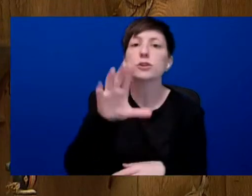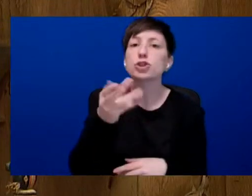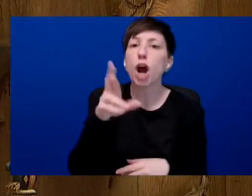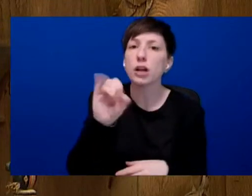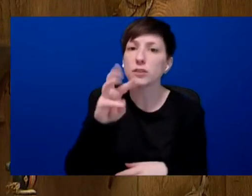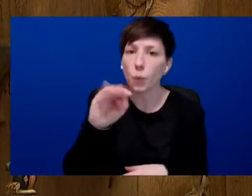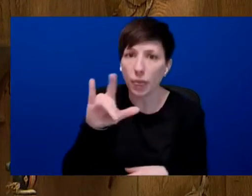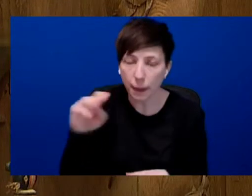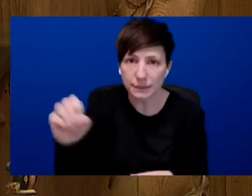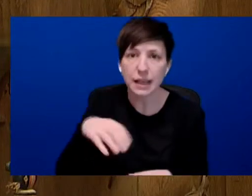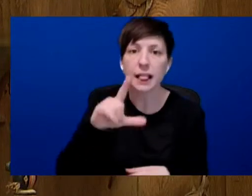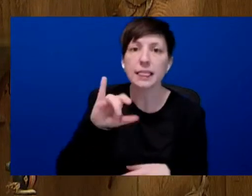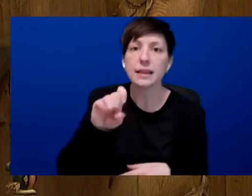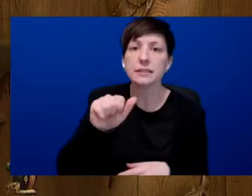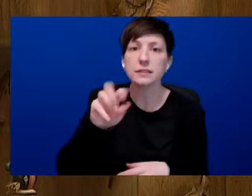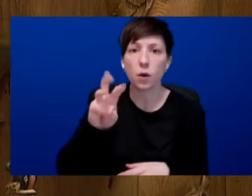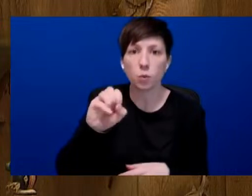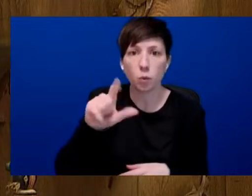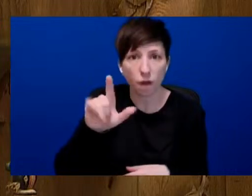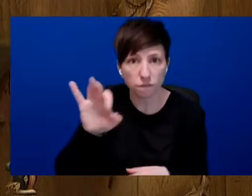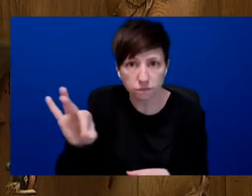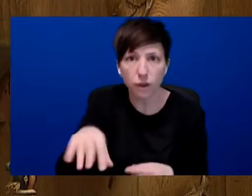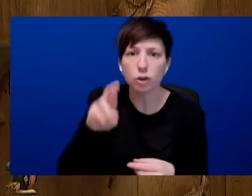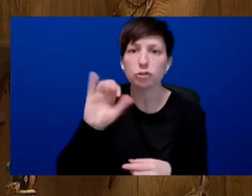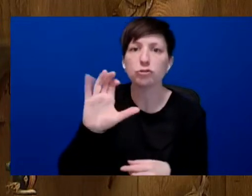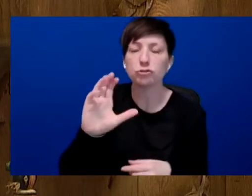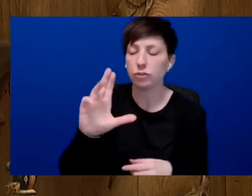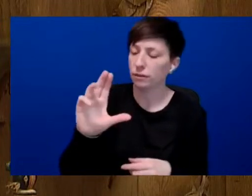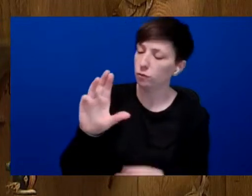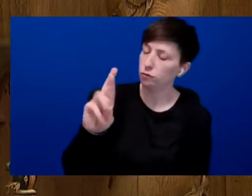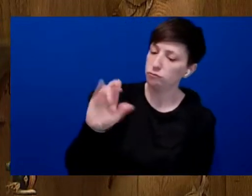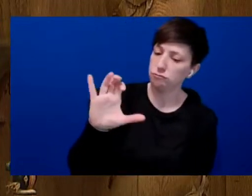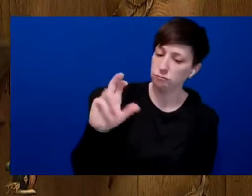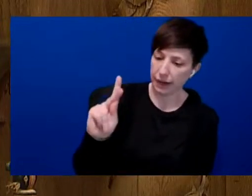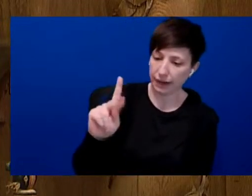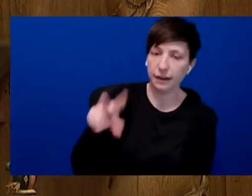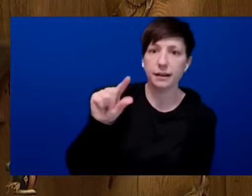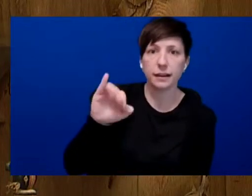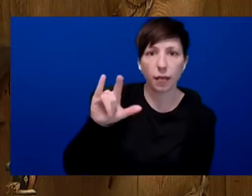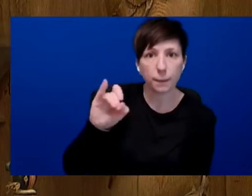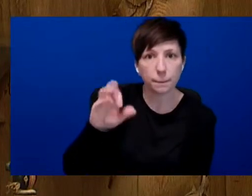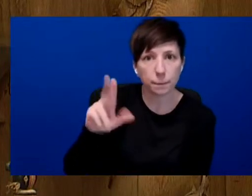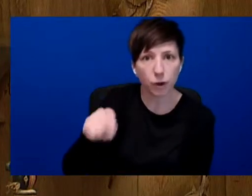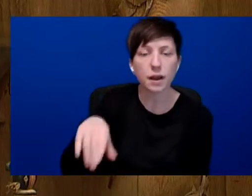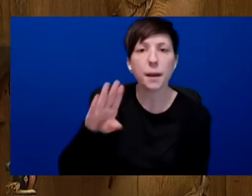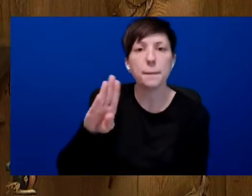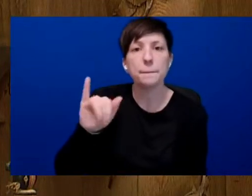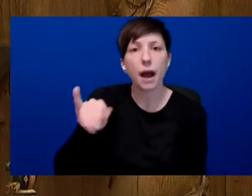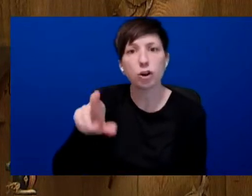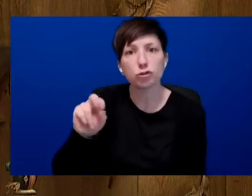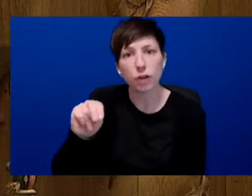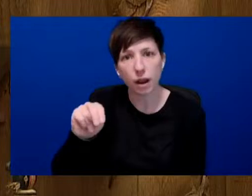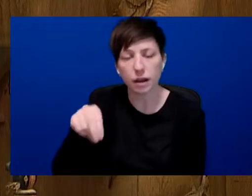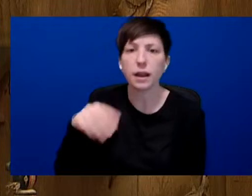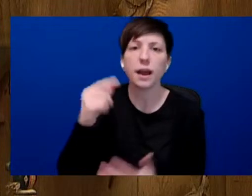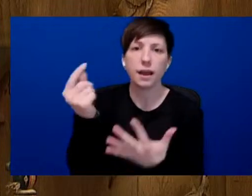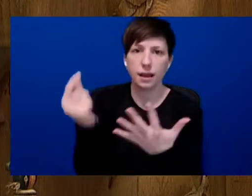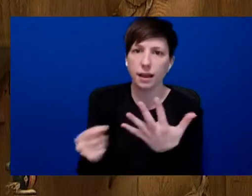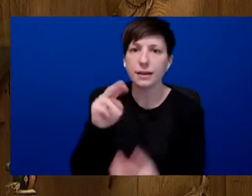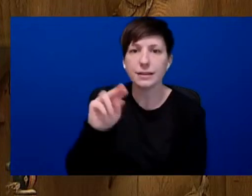Stephanie Patterson, Rick Gilbert, Byron Joseph, Natasha Grace Wilson, and former